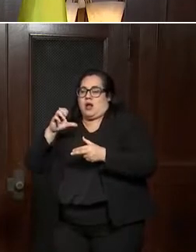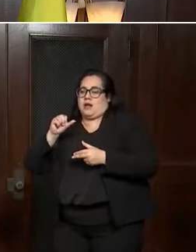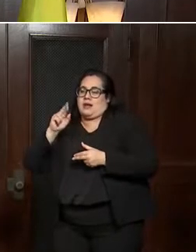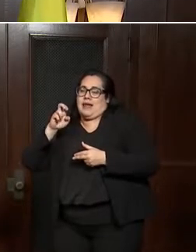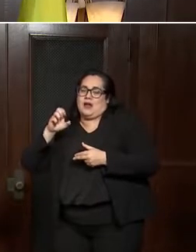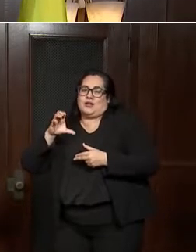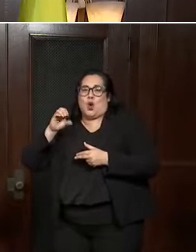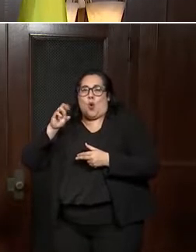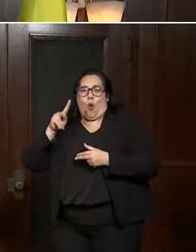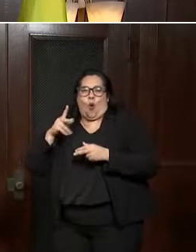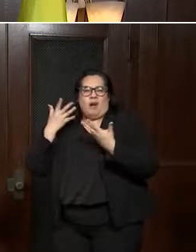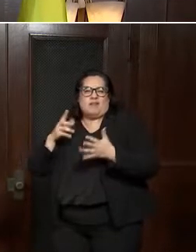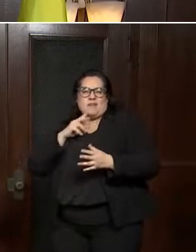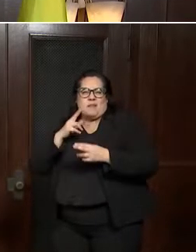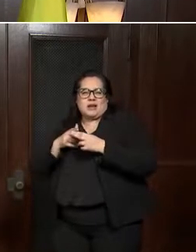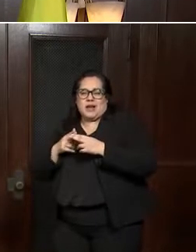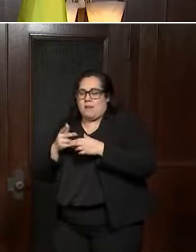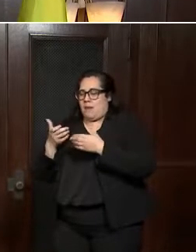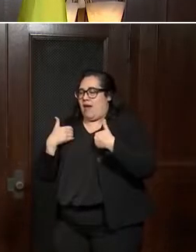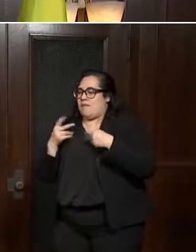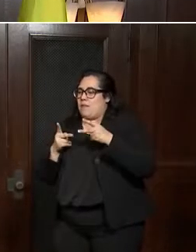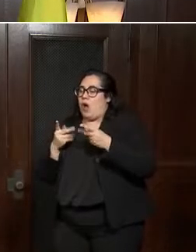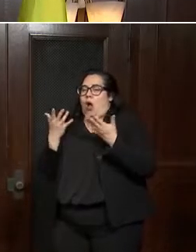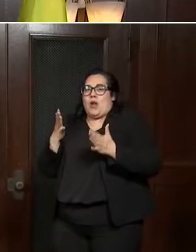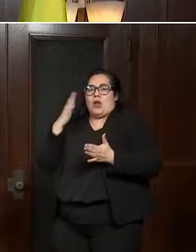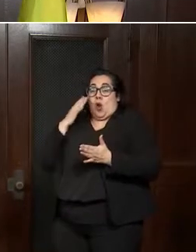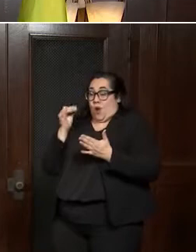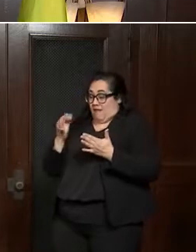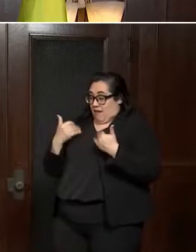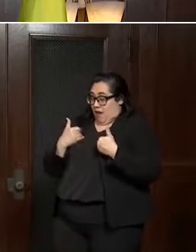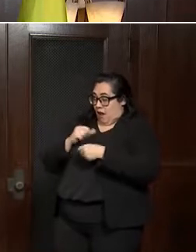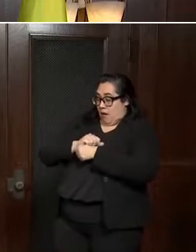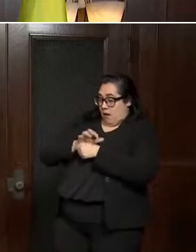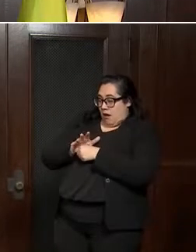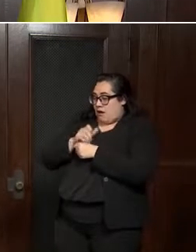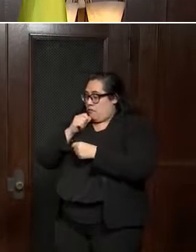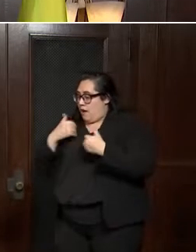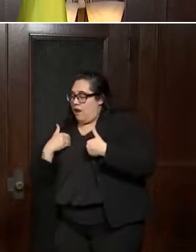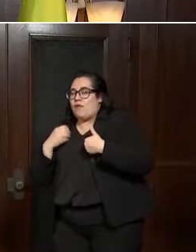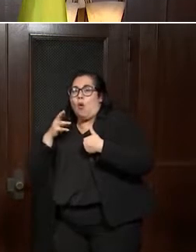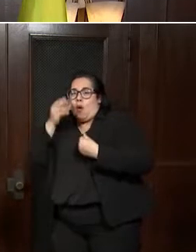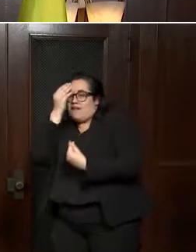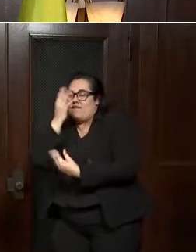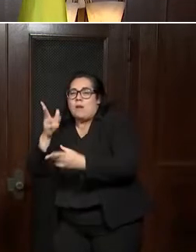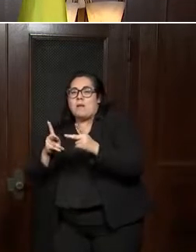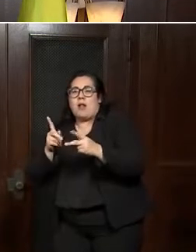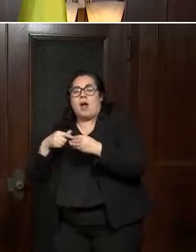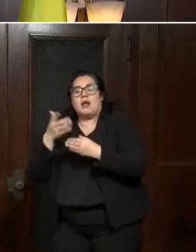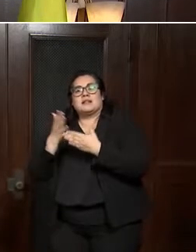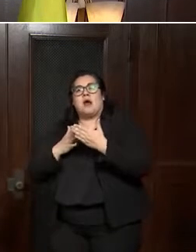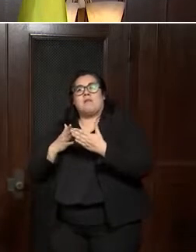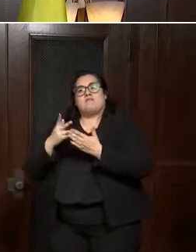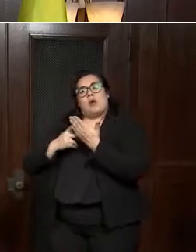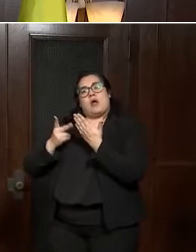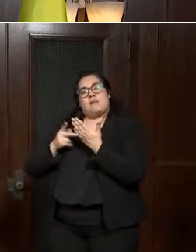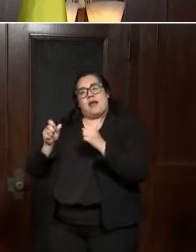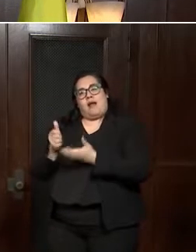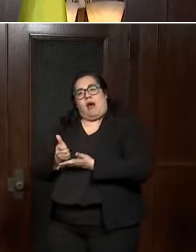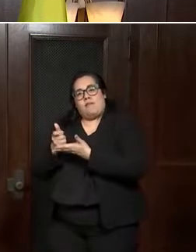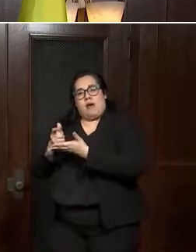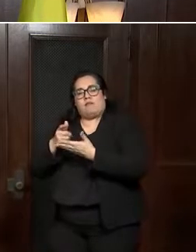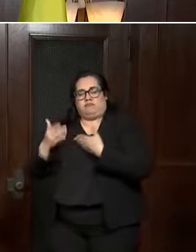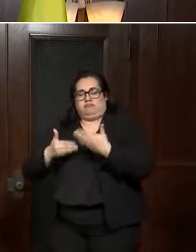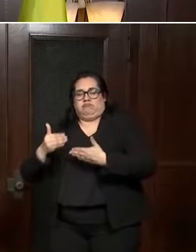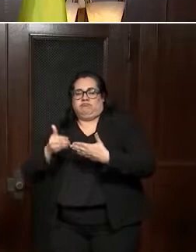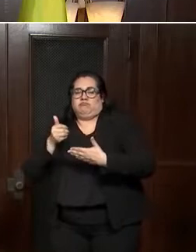help people not only know whether they are positive or negative, but also inform people about some of the programs that can help them get